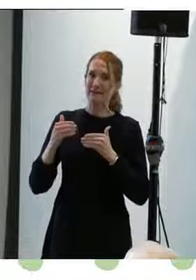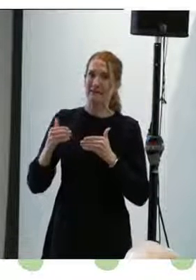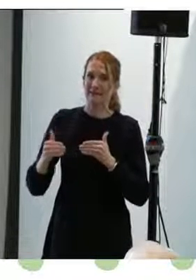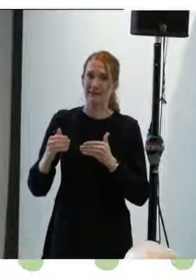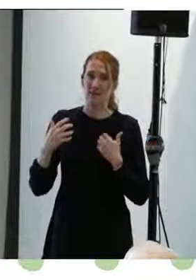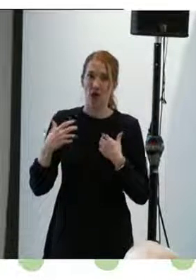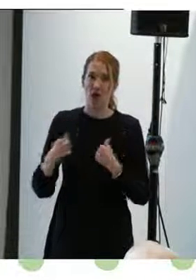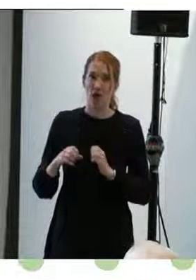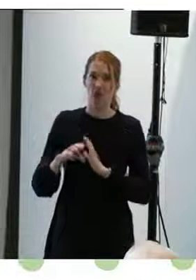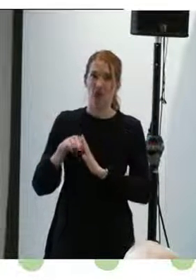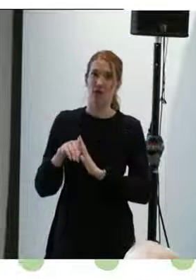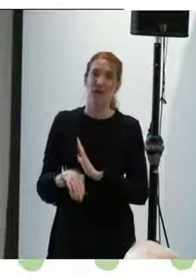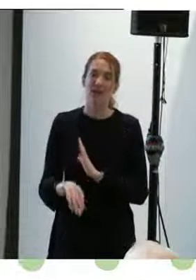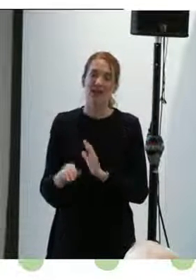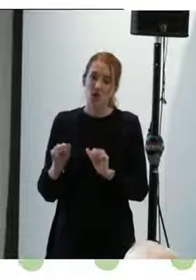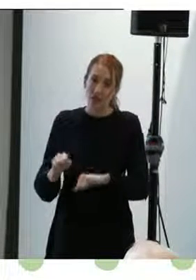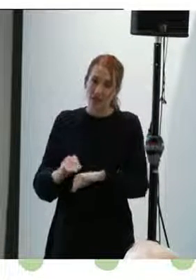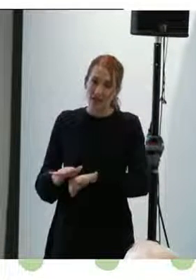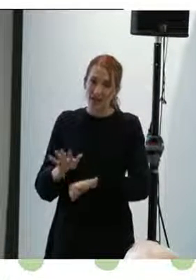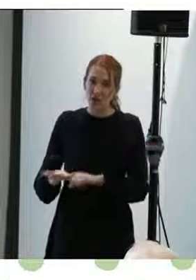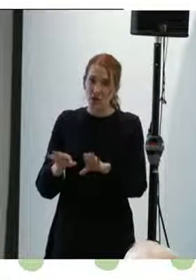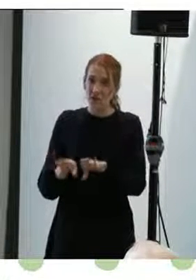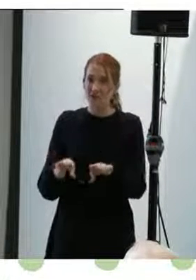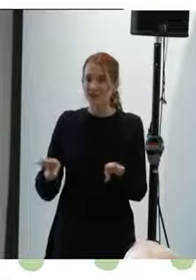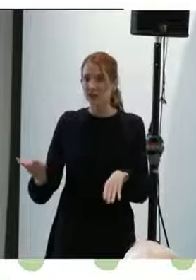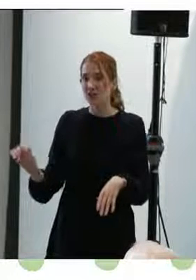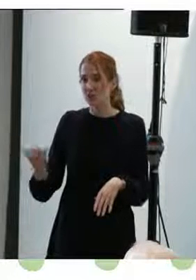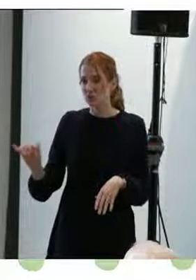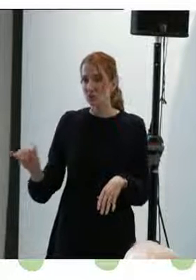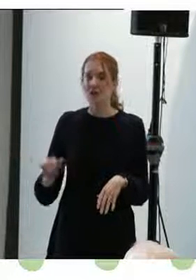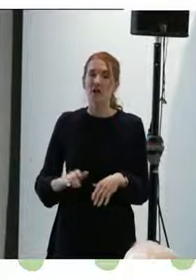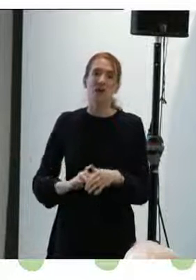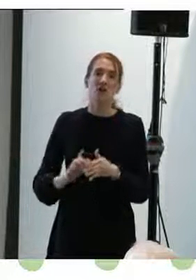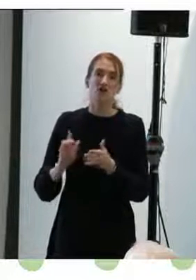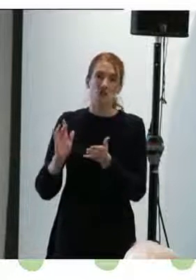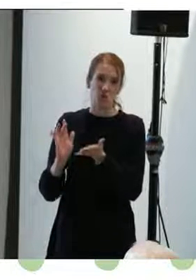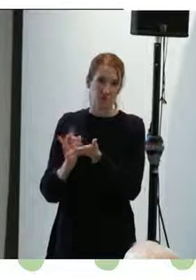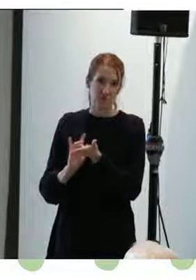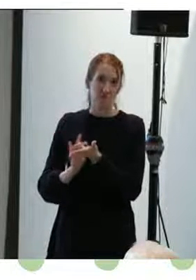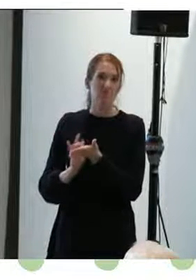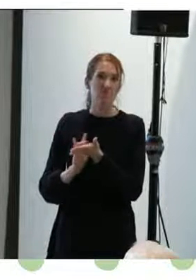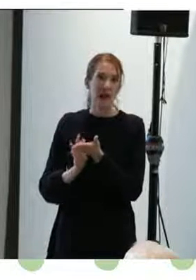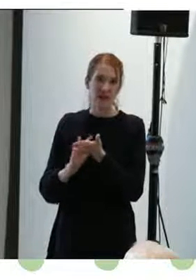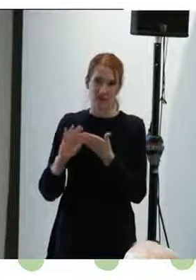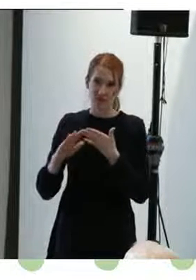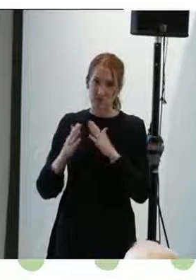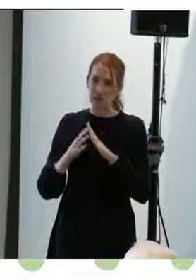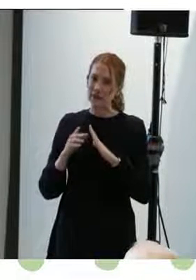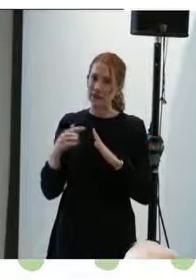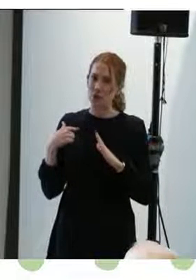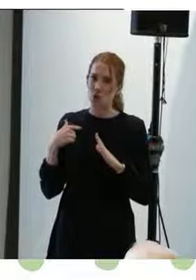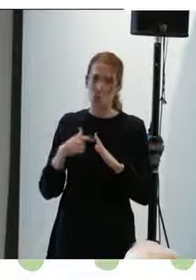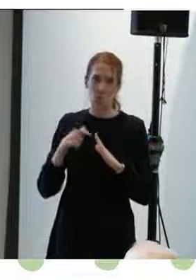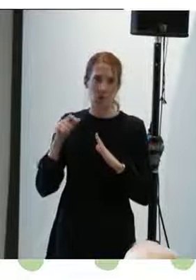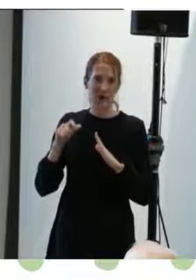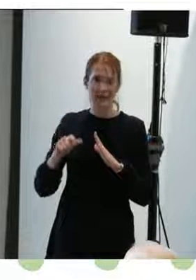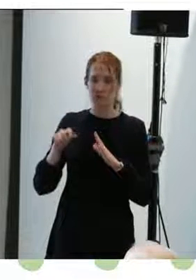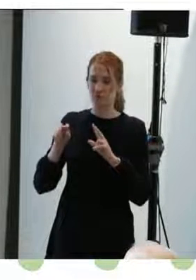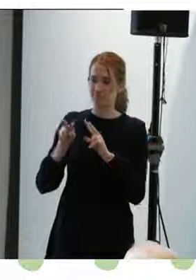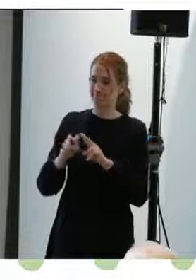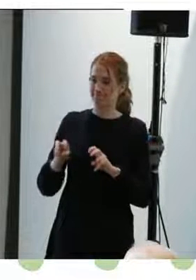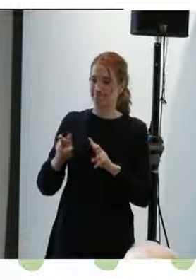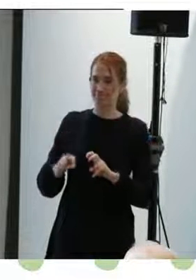least for their kids. So yeah, for the medical community, I think looking really closely at these medical encounters,